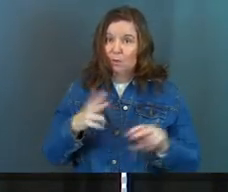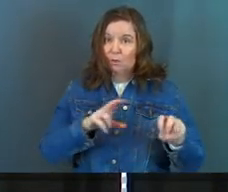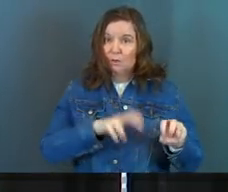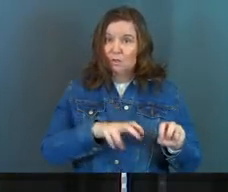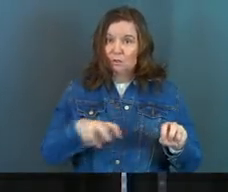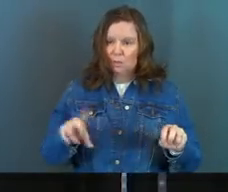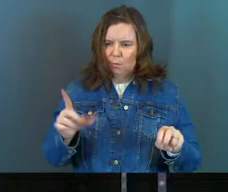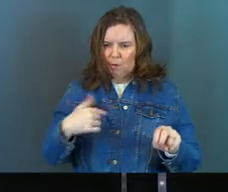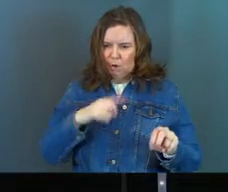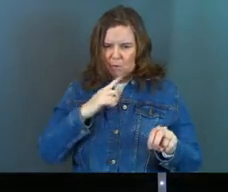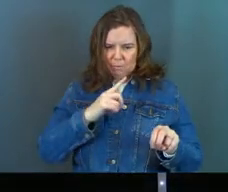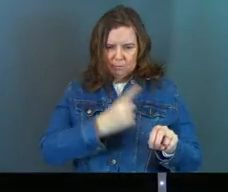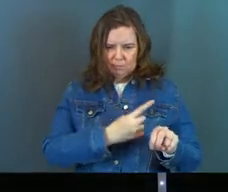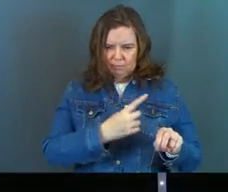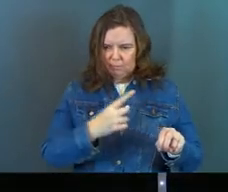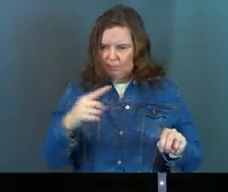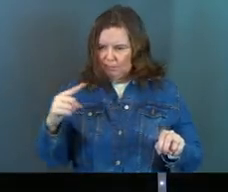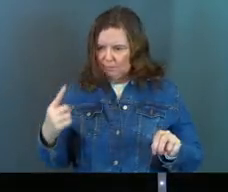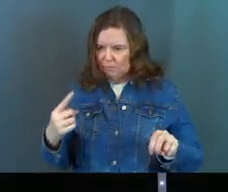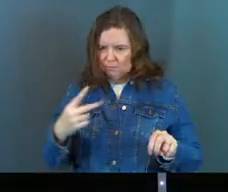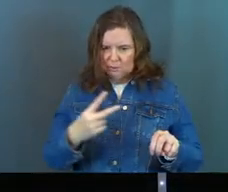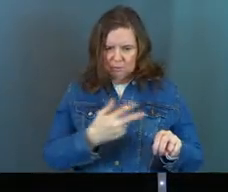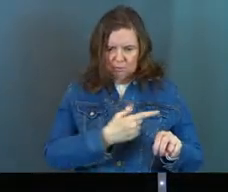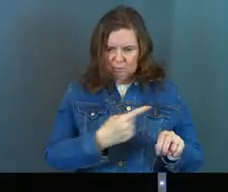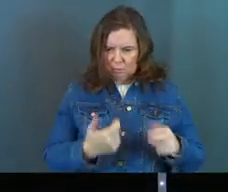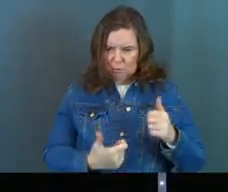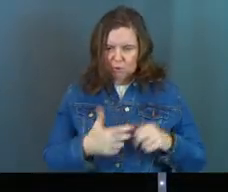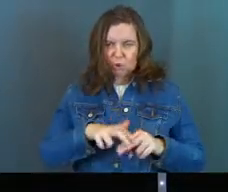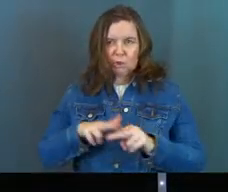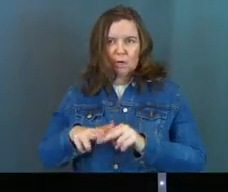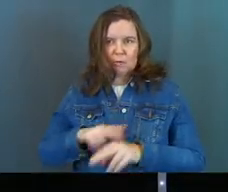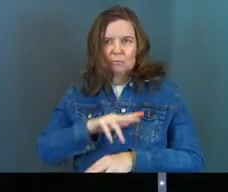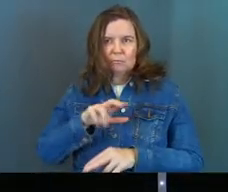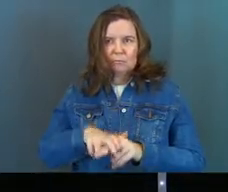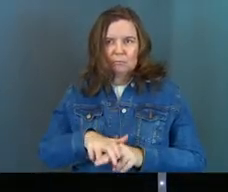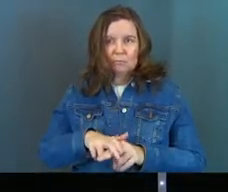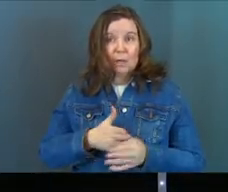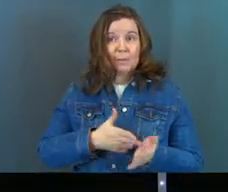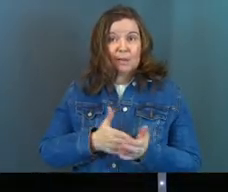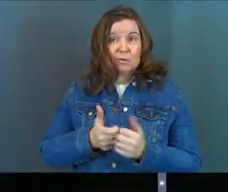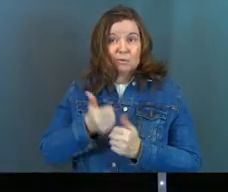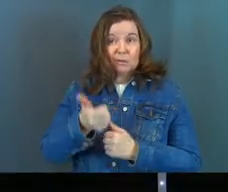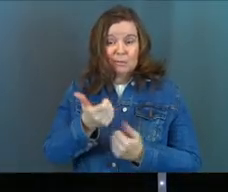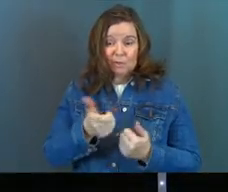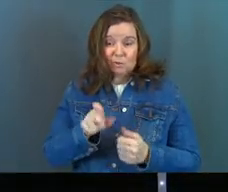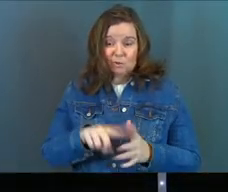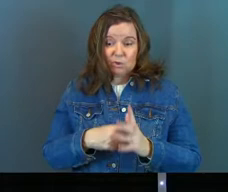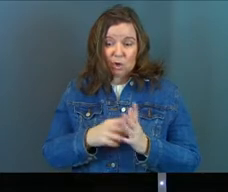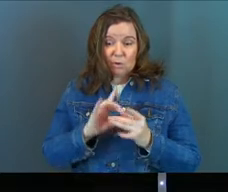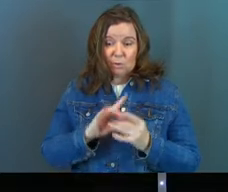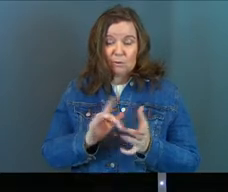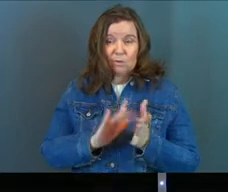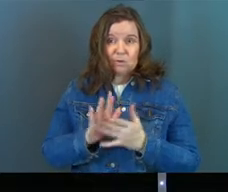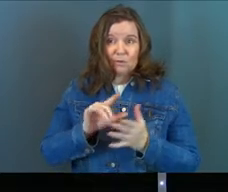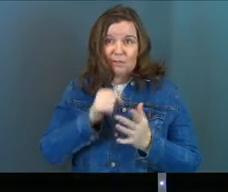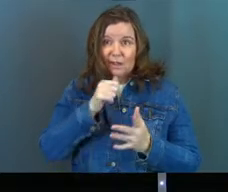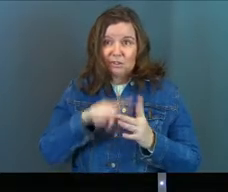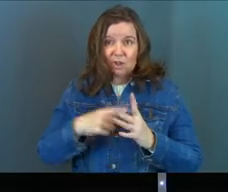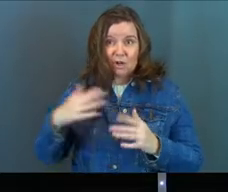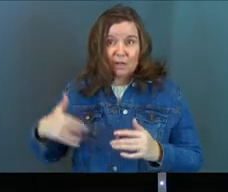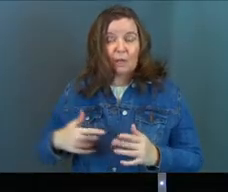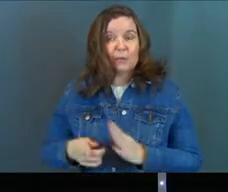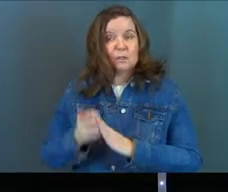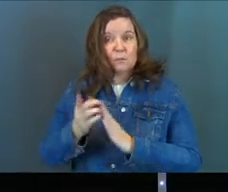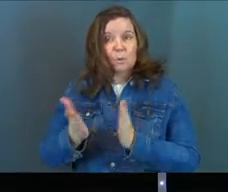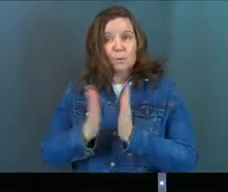we talked about, like, where are you with that? Like, maybe be honest with yourself, because maybe you need to start a relationship with Jesus you haven't started yet. There's